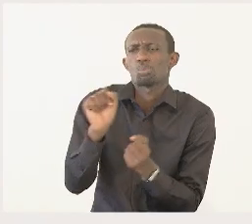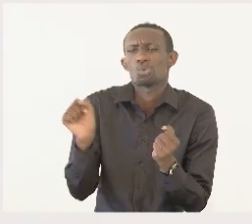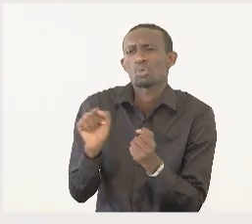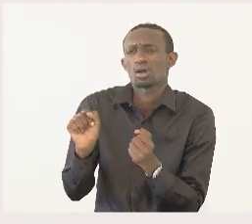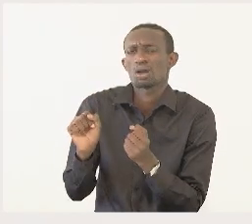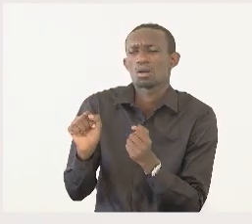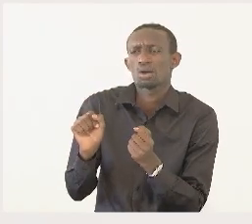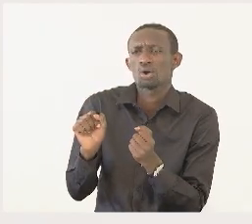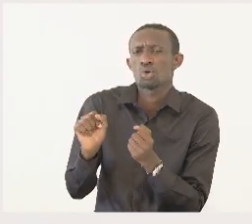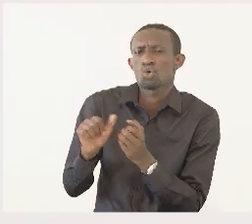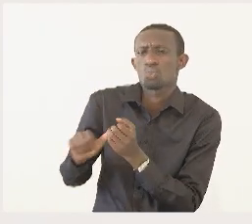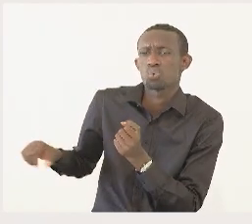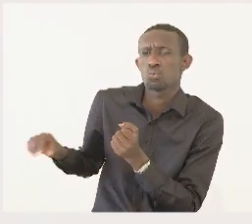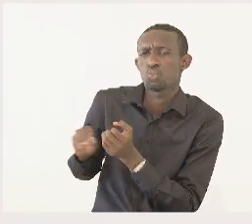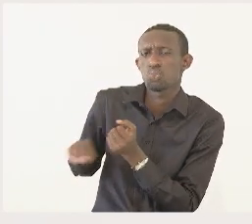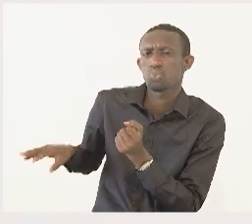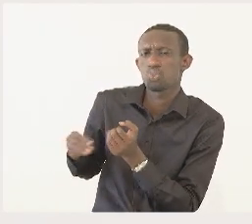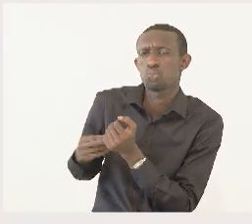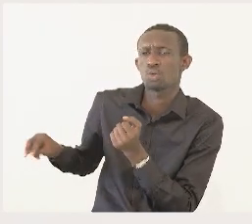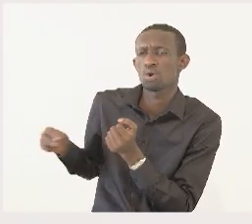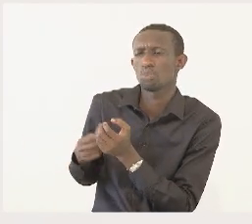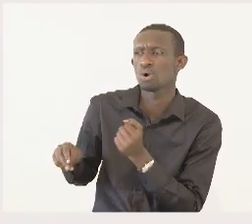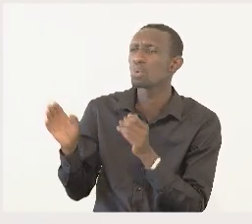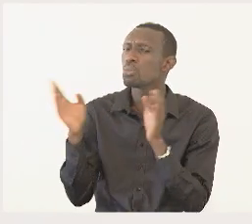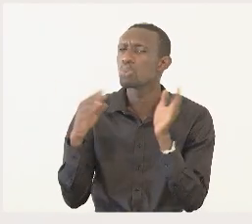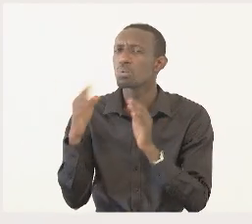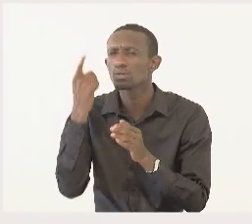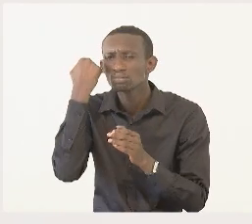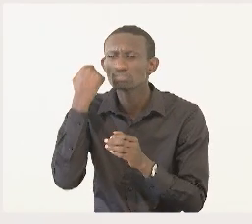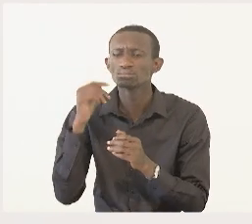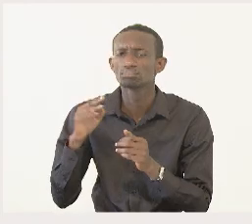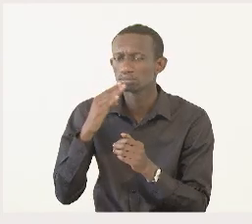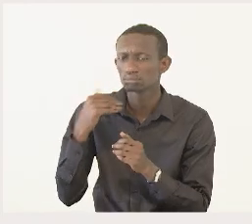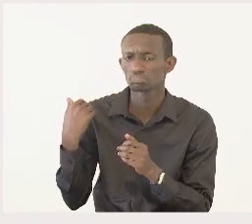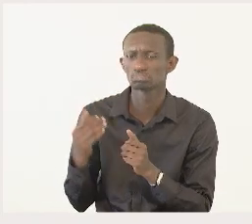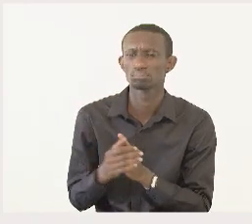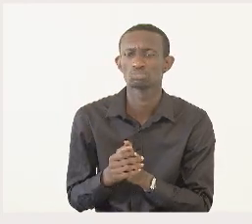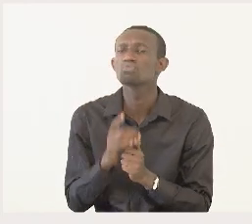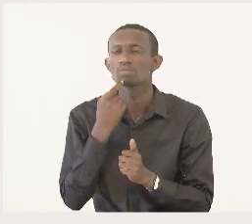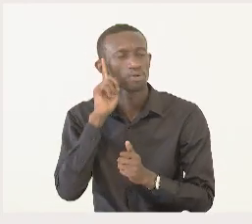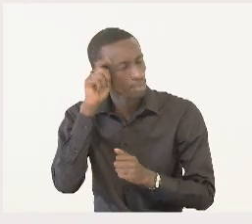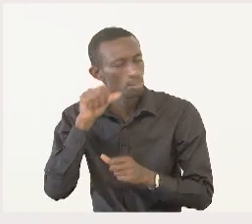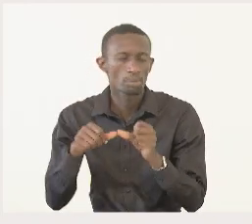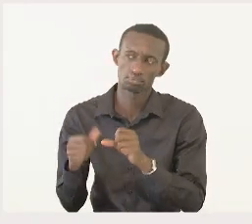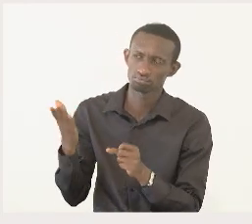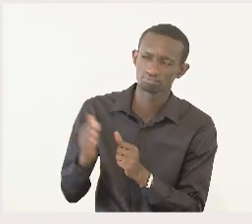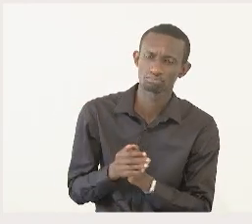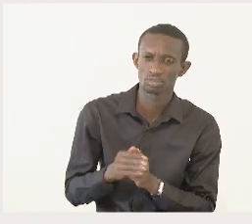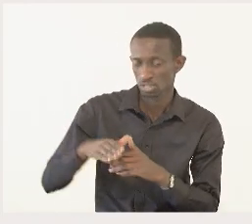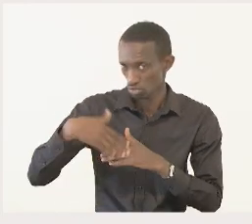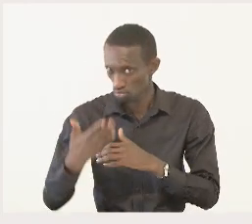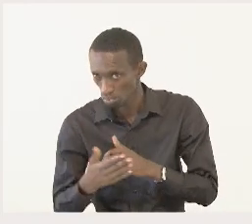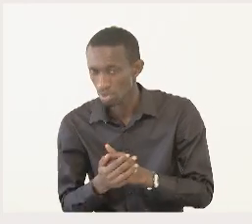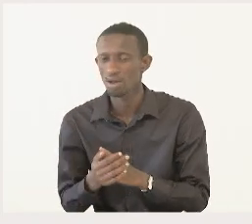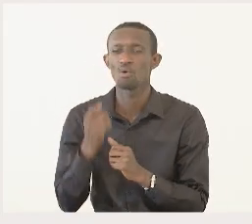exhaust pipes? You should think about it. Then after thinking about it, we should be able to understand what